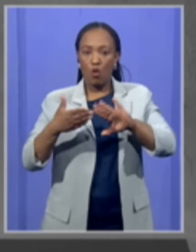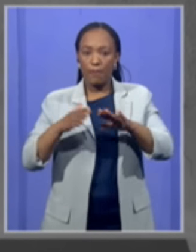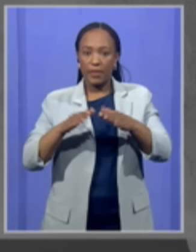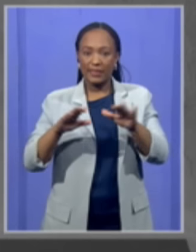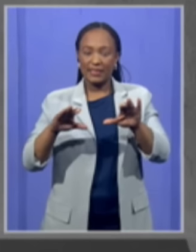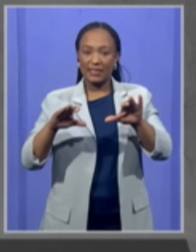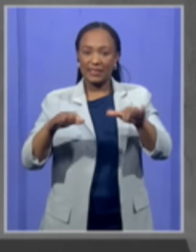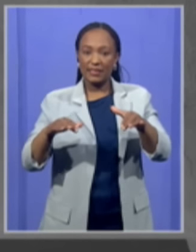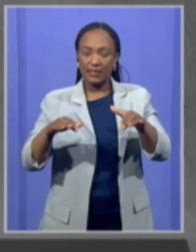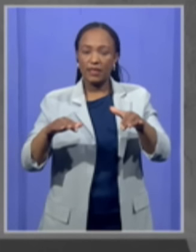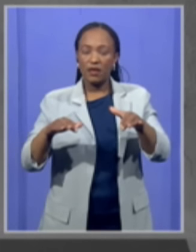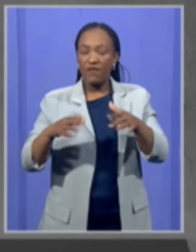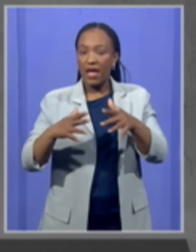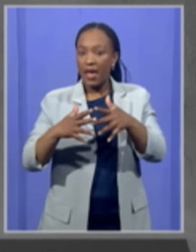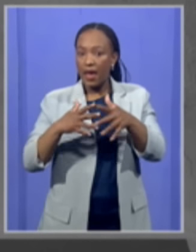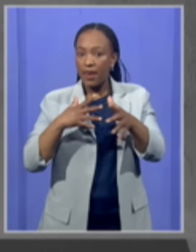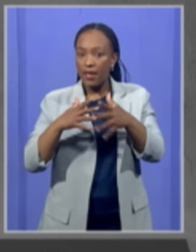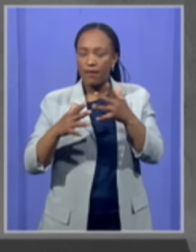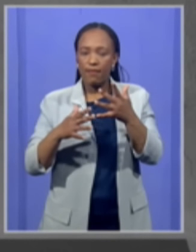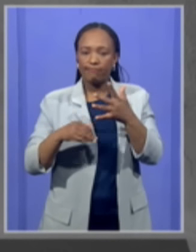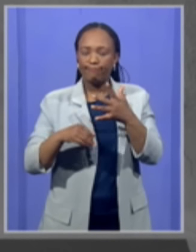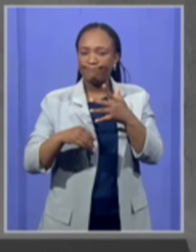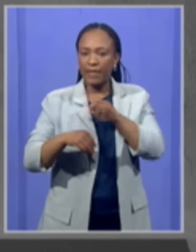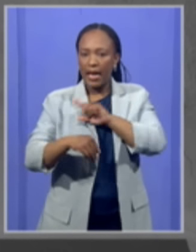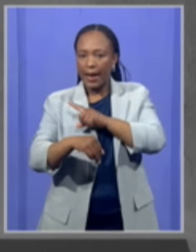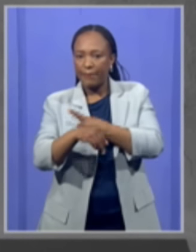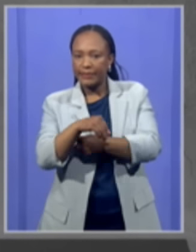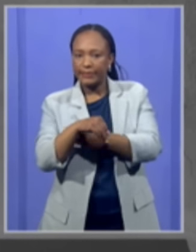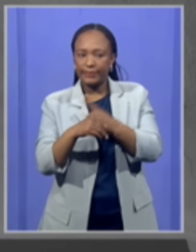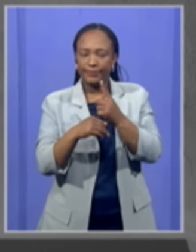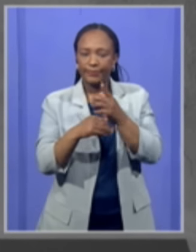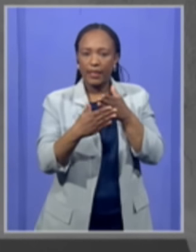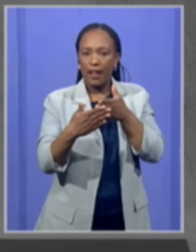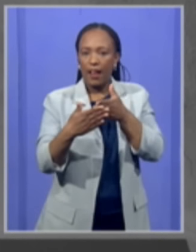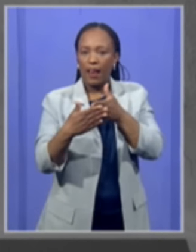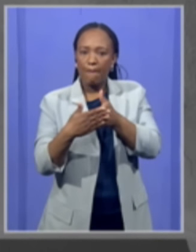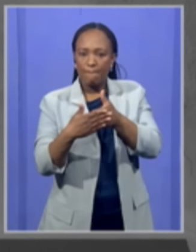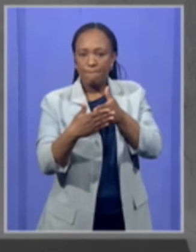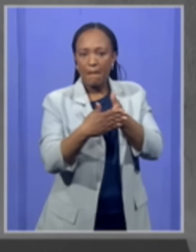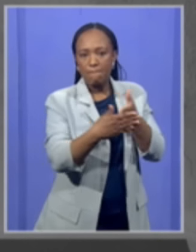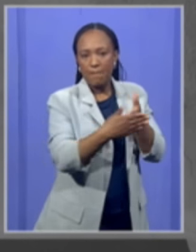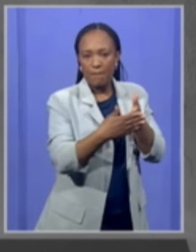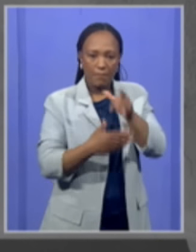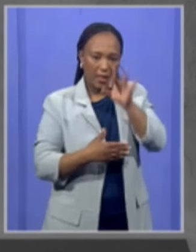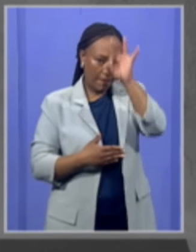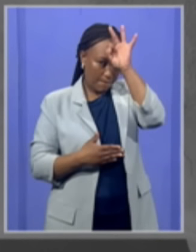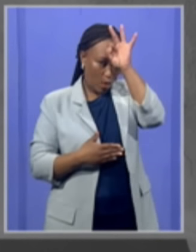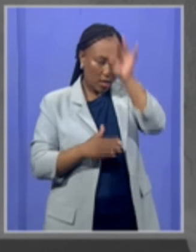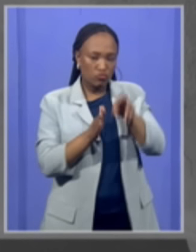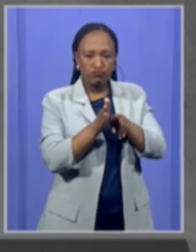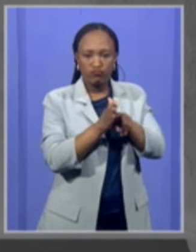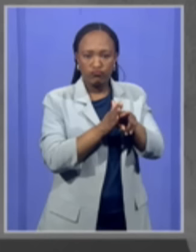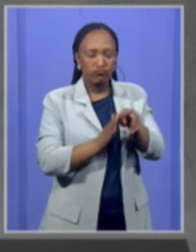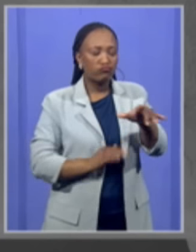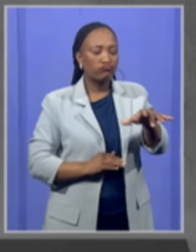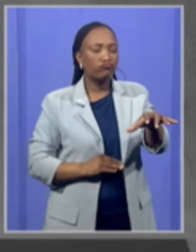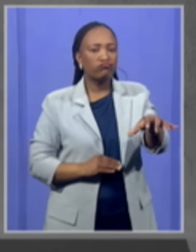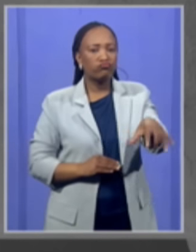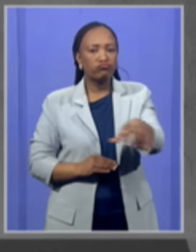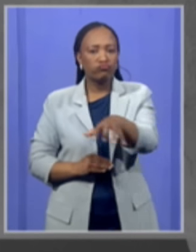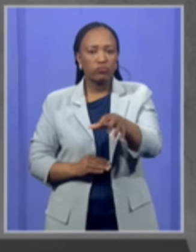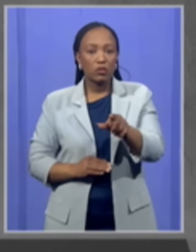the capacity constraints at the police station level. People expect to be able to